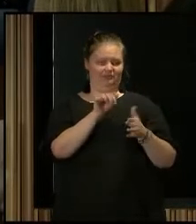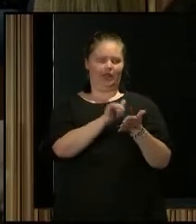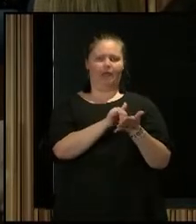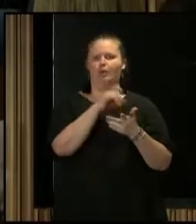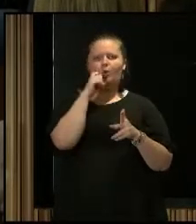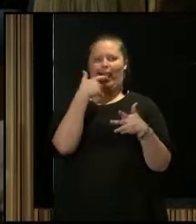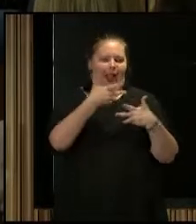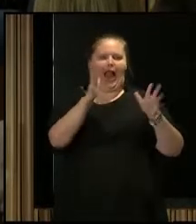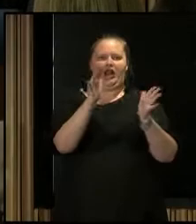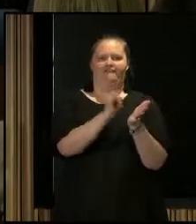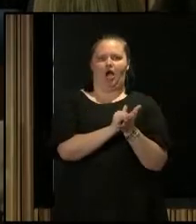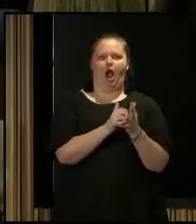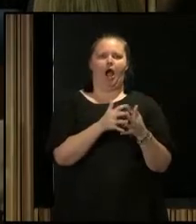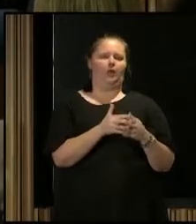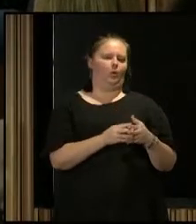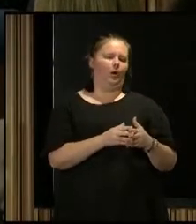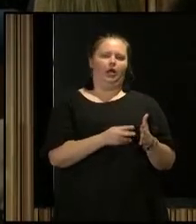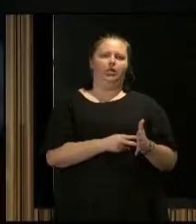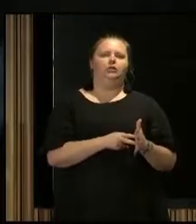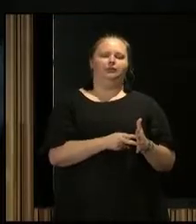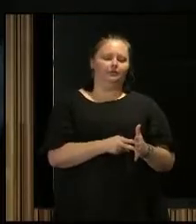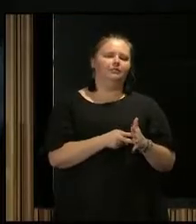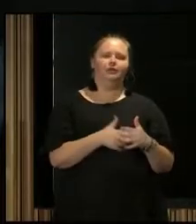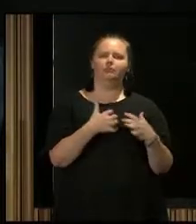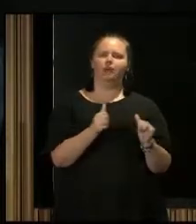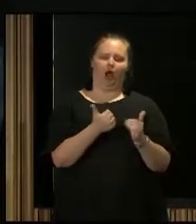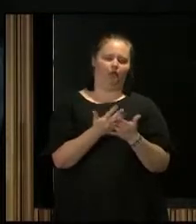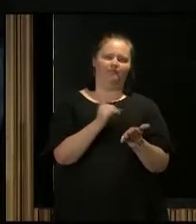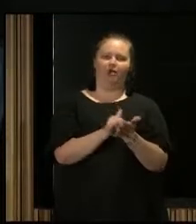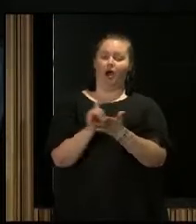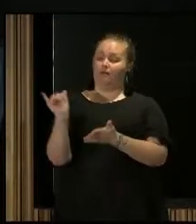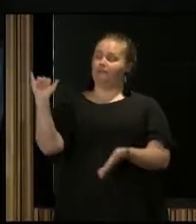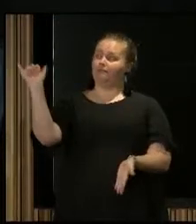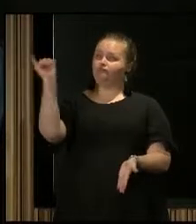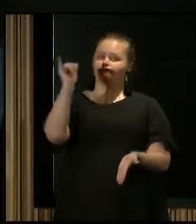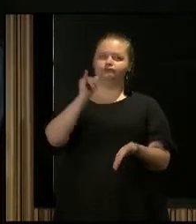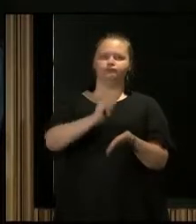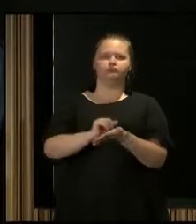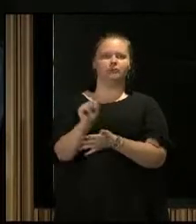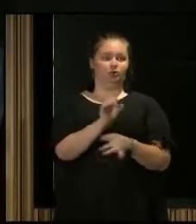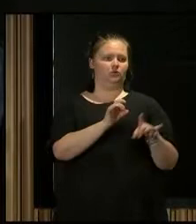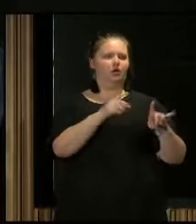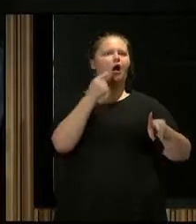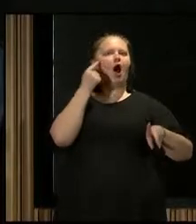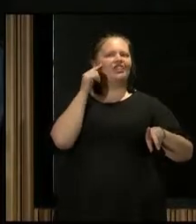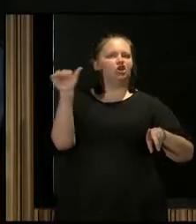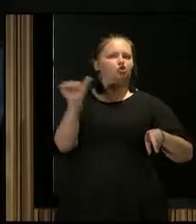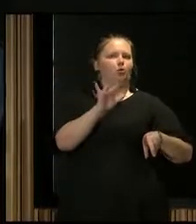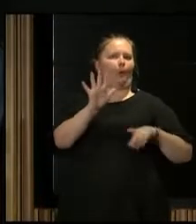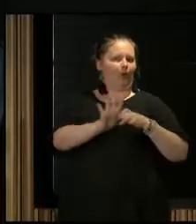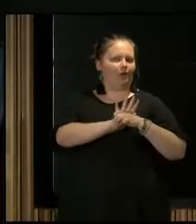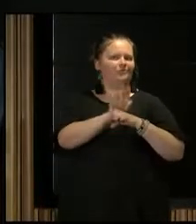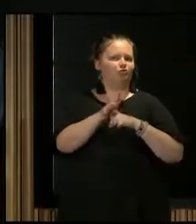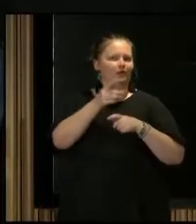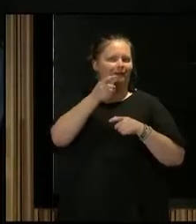any flight. And we just waited and waited and we got back on a flight. And when we arrived back in Australia, I said, I think we should all get COVID tests